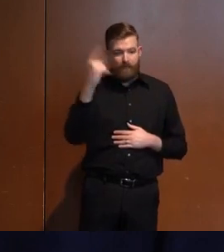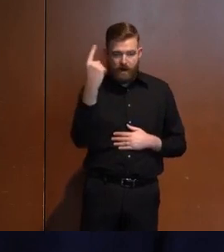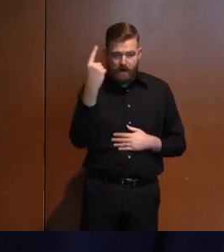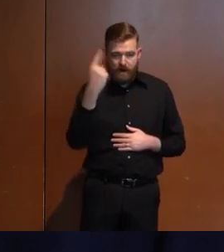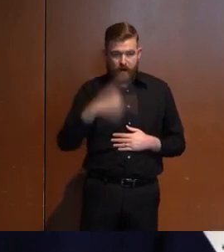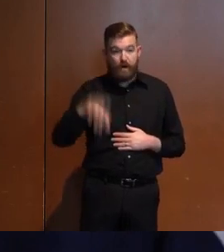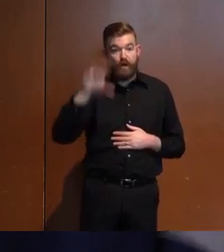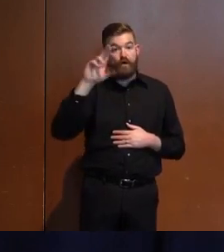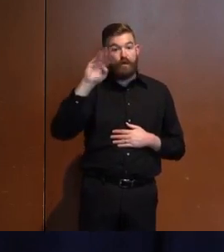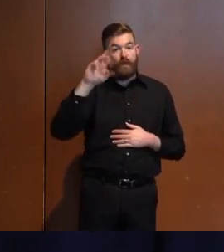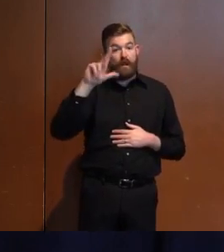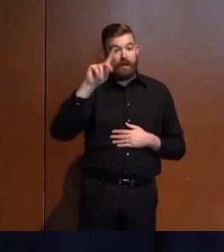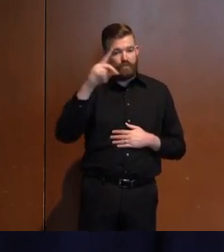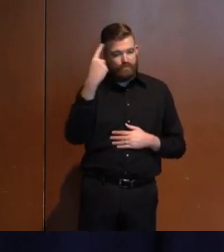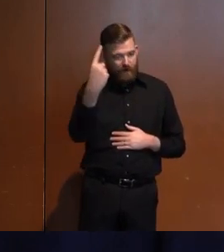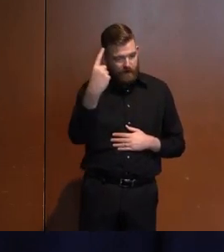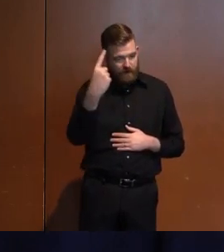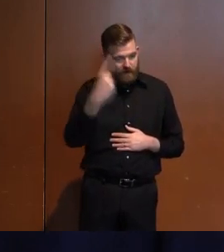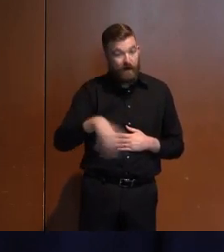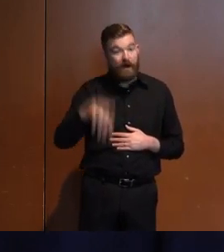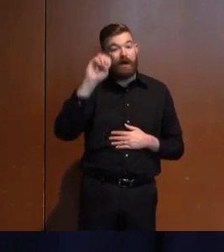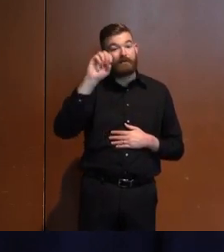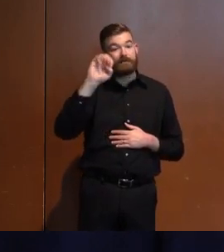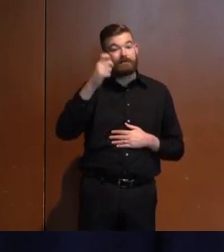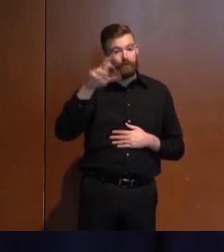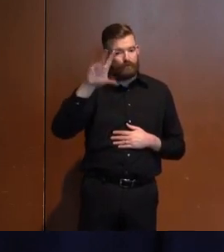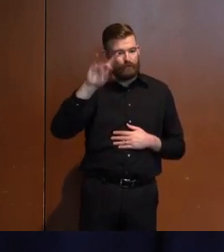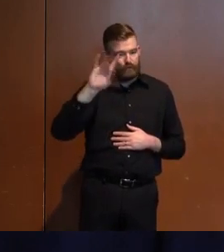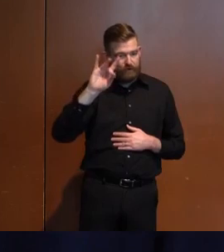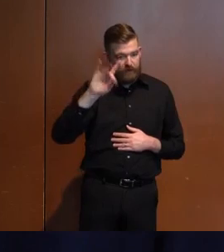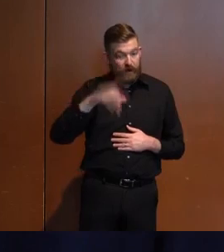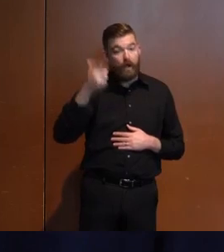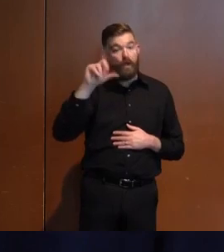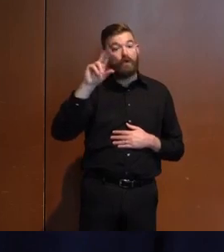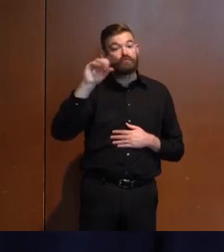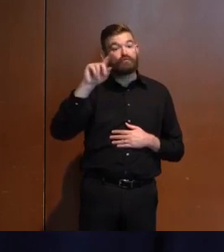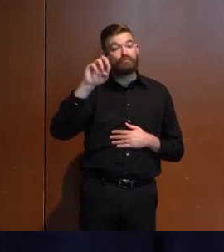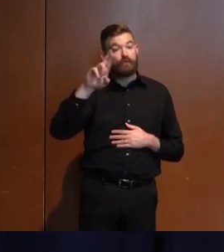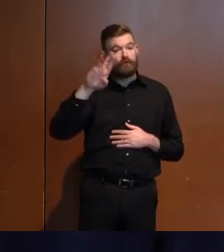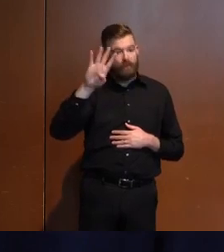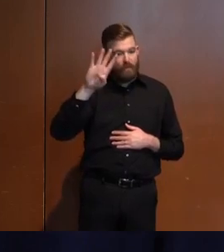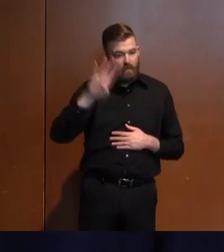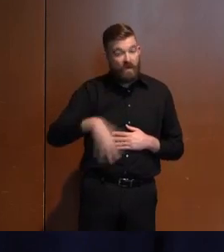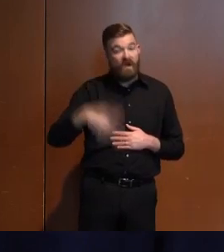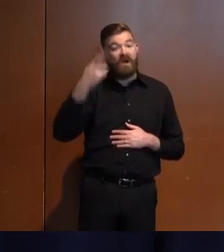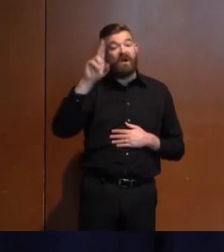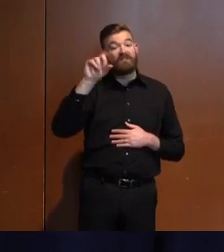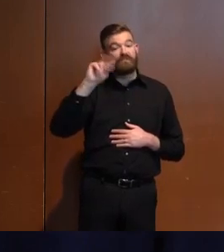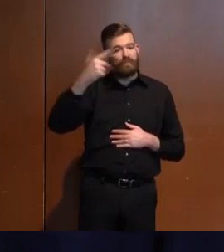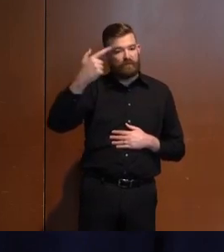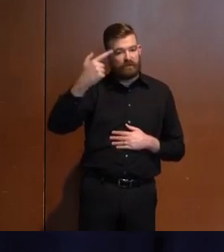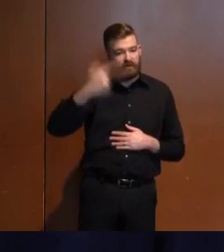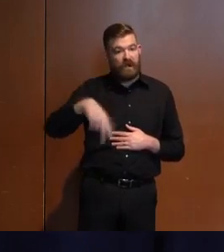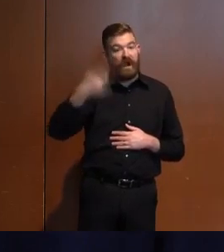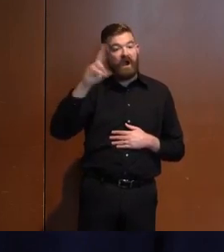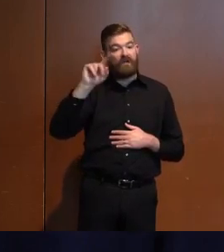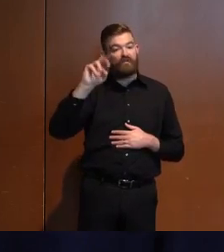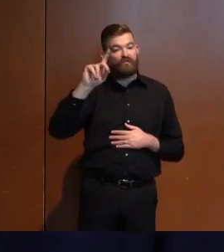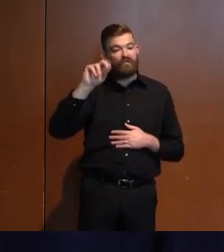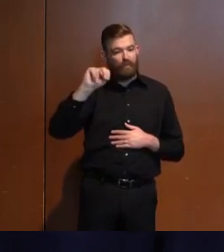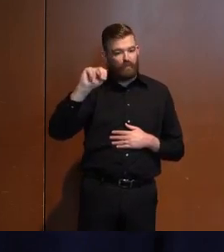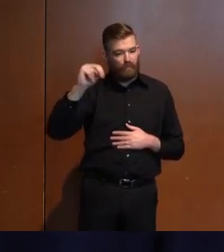Essex, 38, Gloucester, 4, Hudson, 21, Mercer, 22, Middlesex,